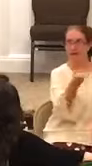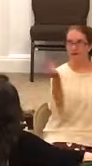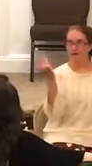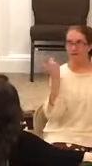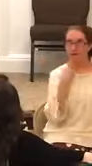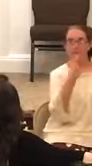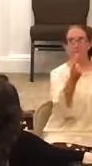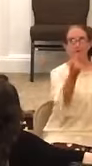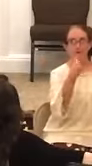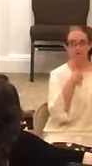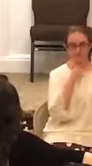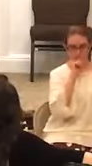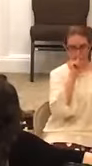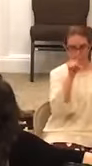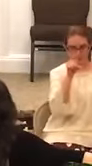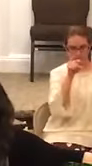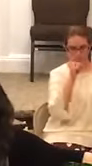me and you,